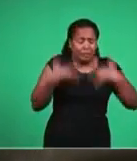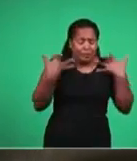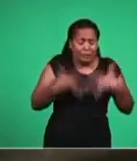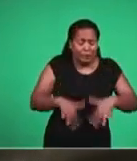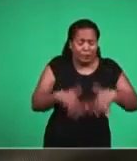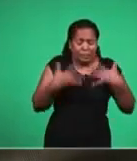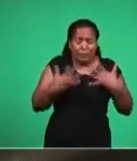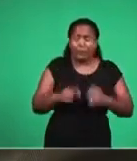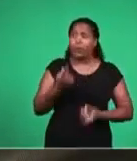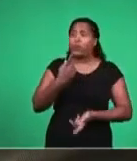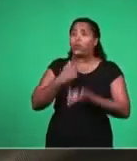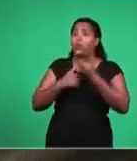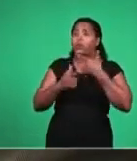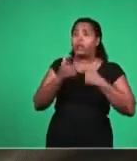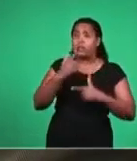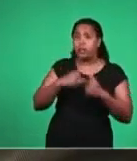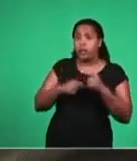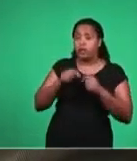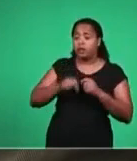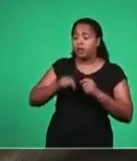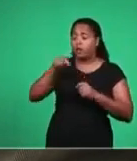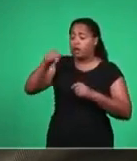it's something that is,